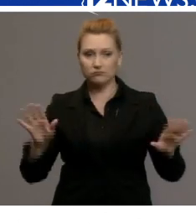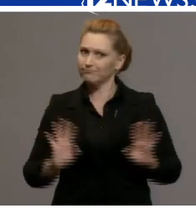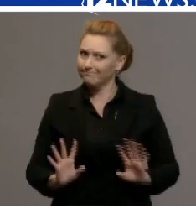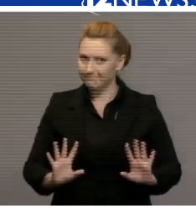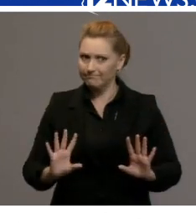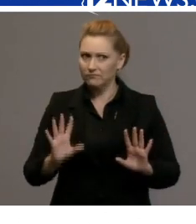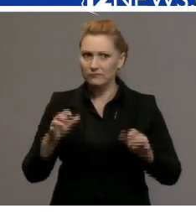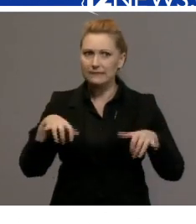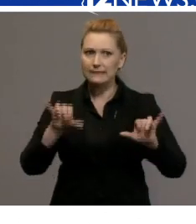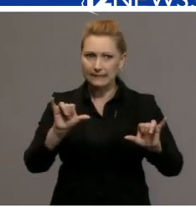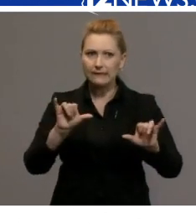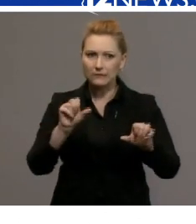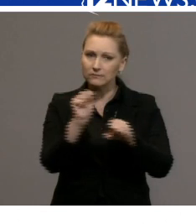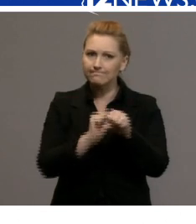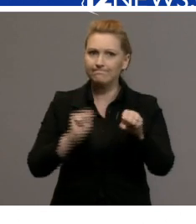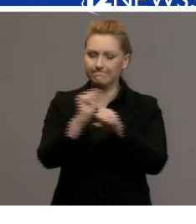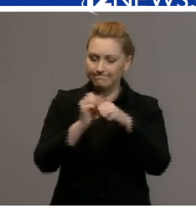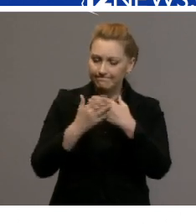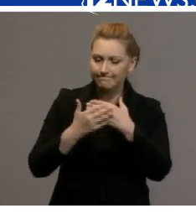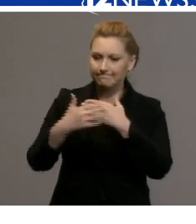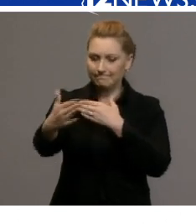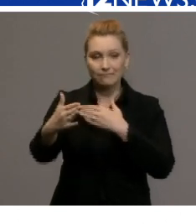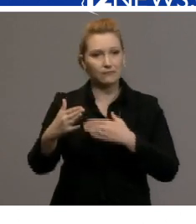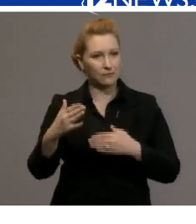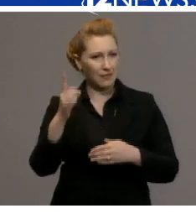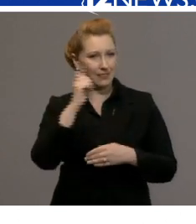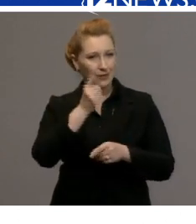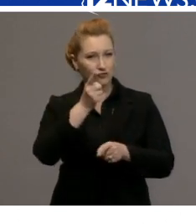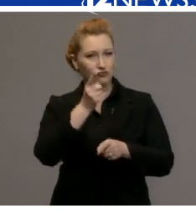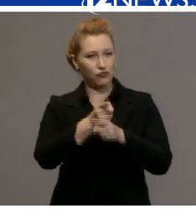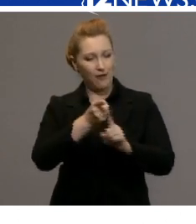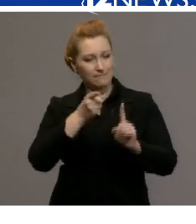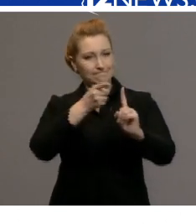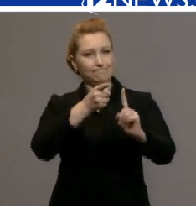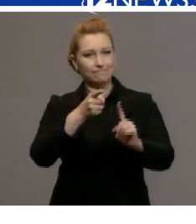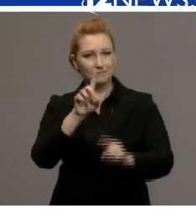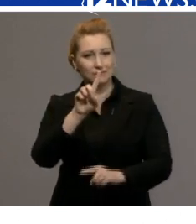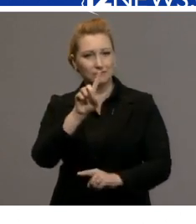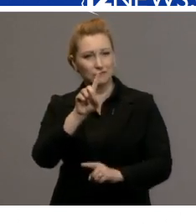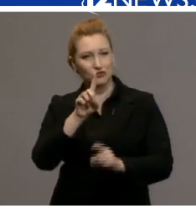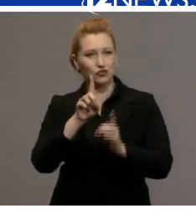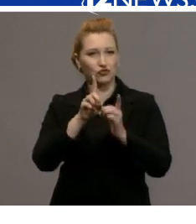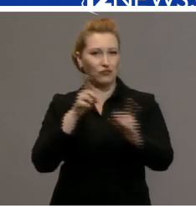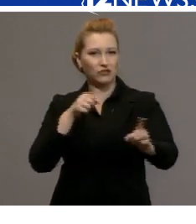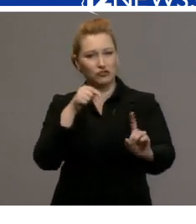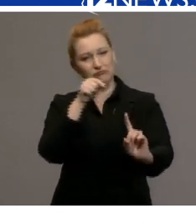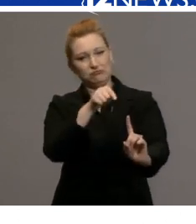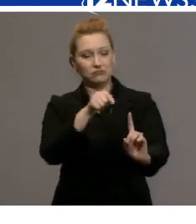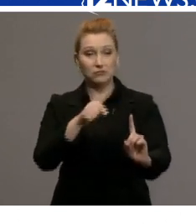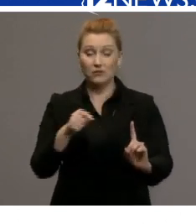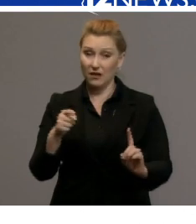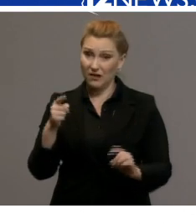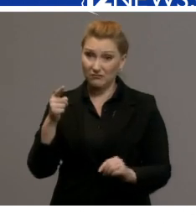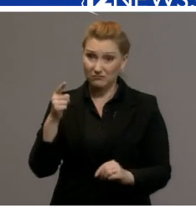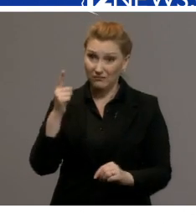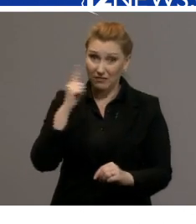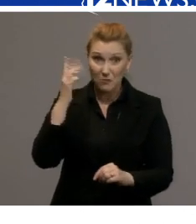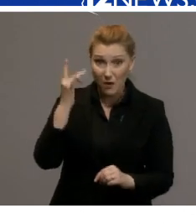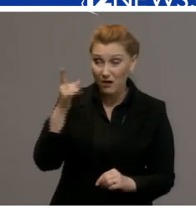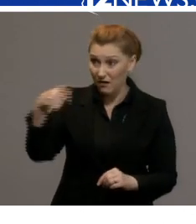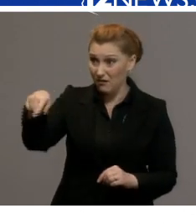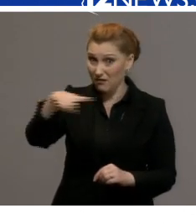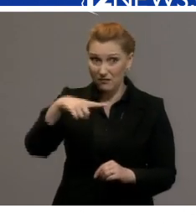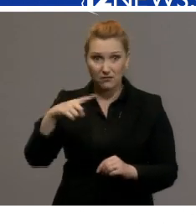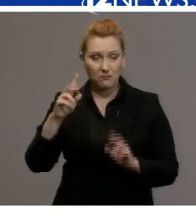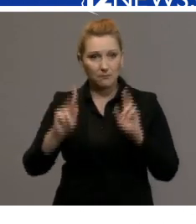tribute and testament to the good citizens and the common sense that I see everywhere around the state